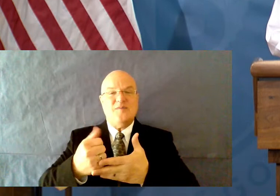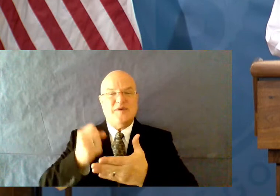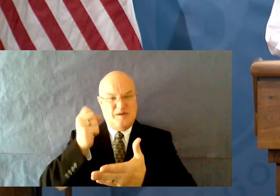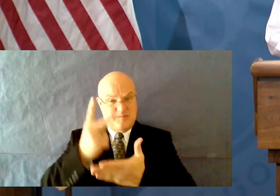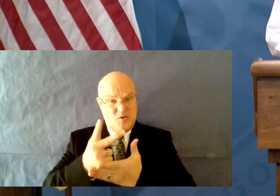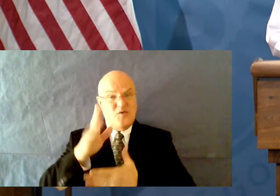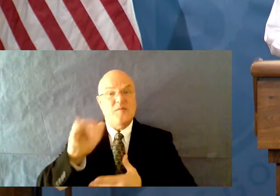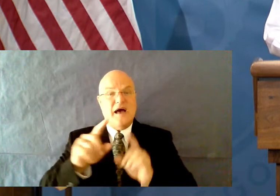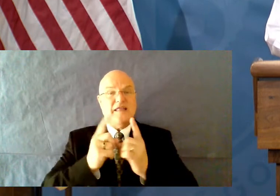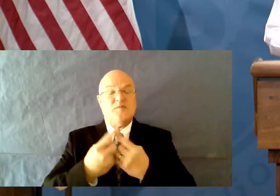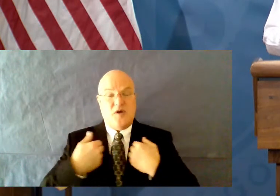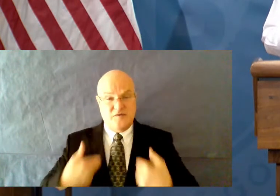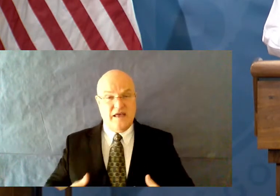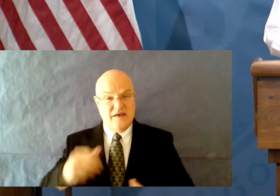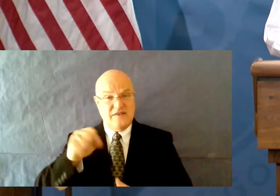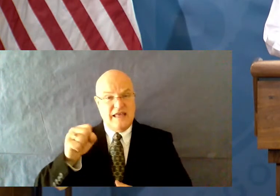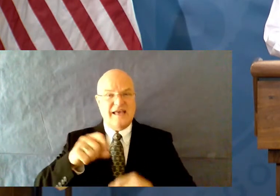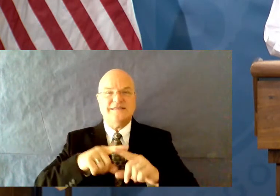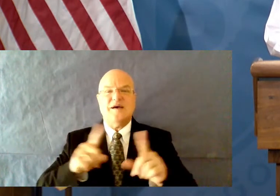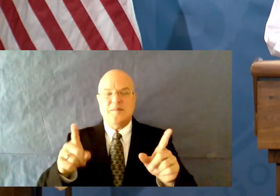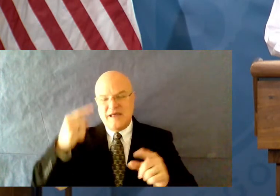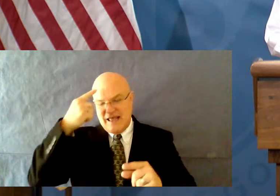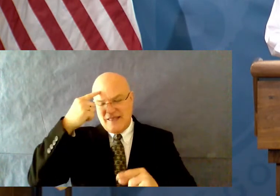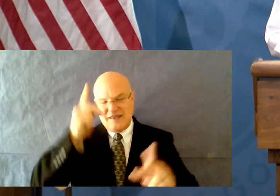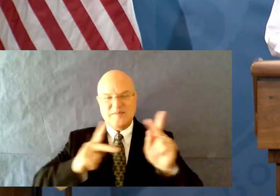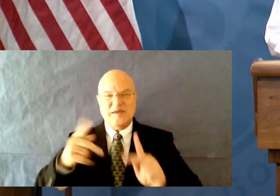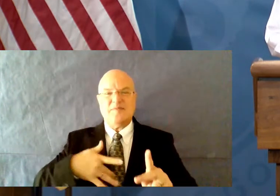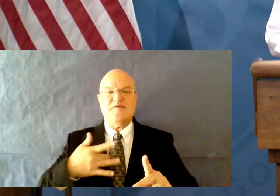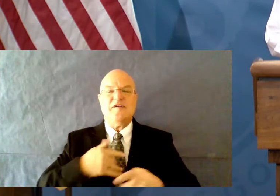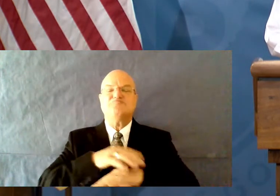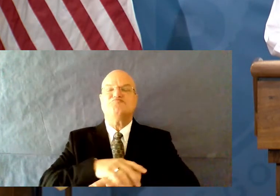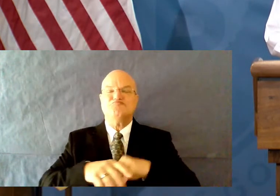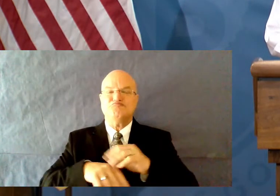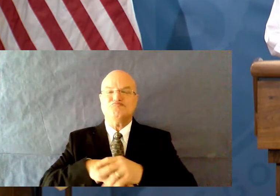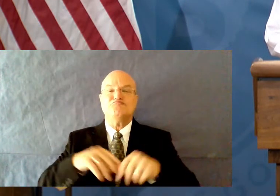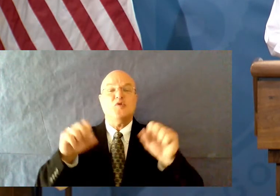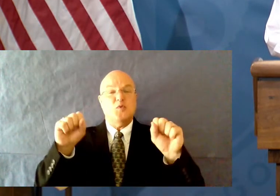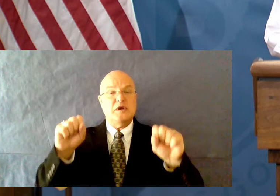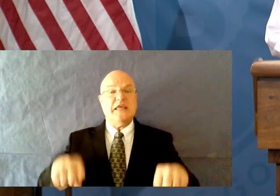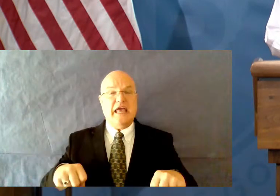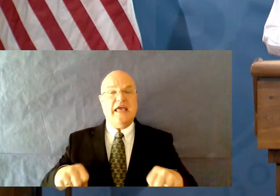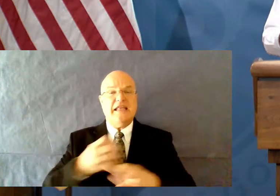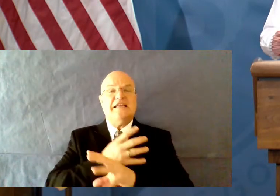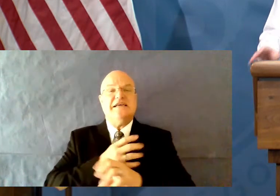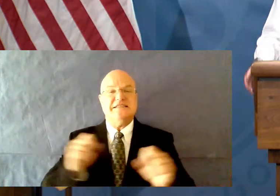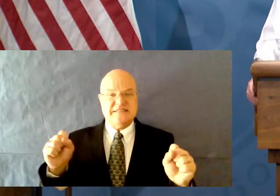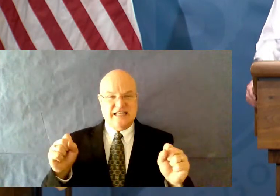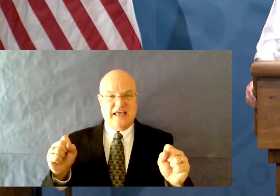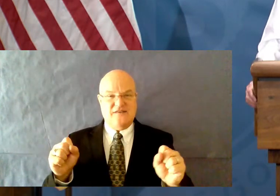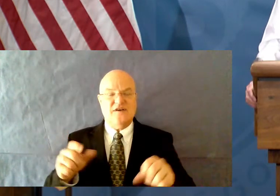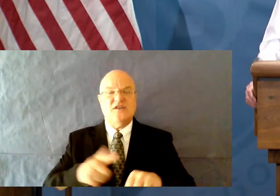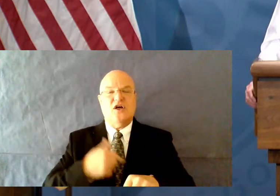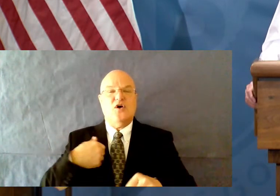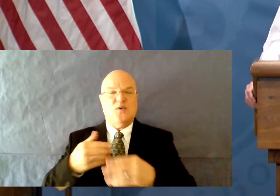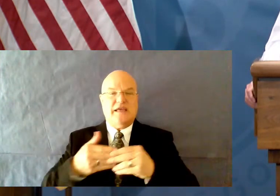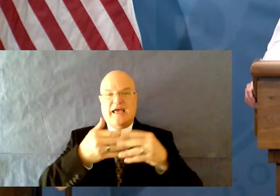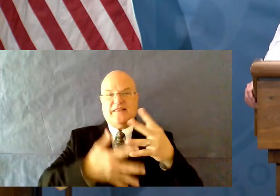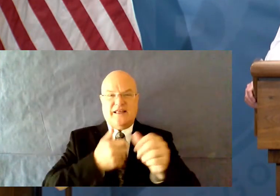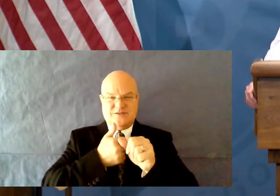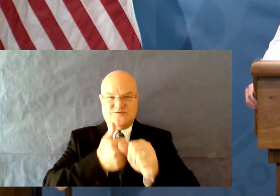by the Department of Health. So I think everybody felt comfortable that we could do this in a safe fashion as long as the guidelines are